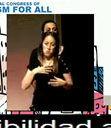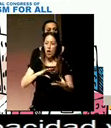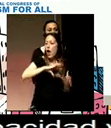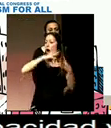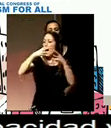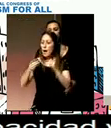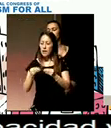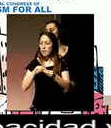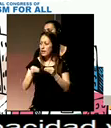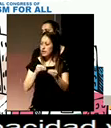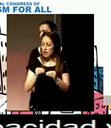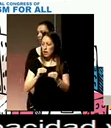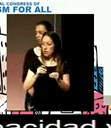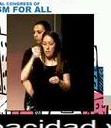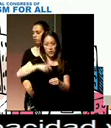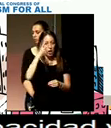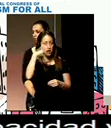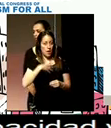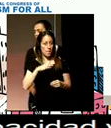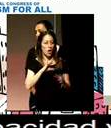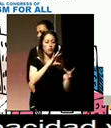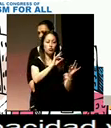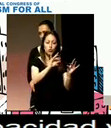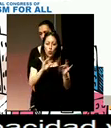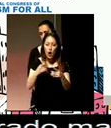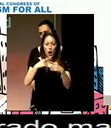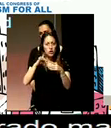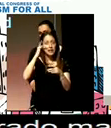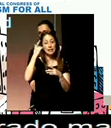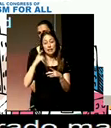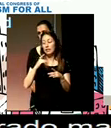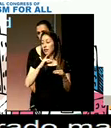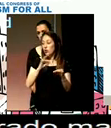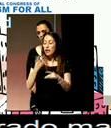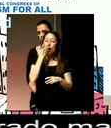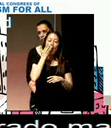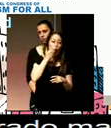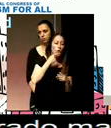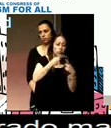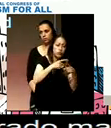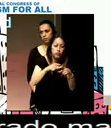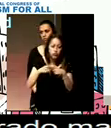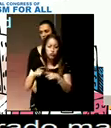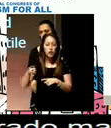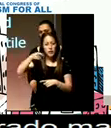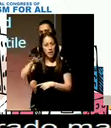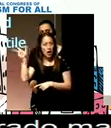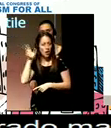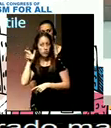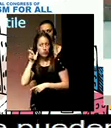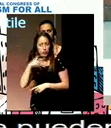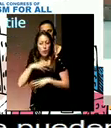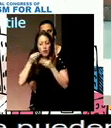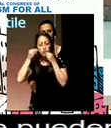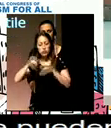good materials have been used. They have used tactile materials, materials with